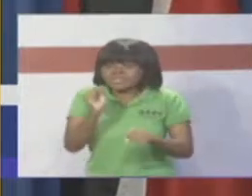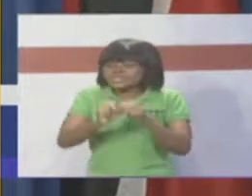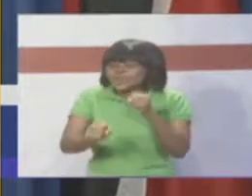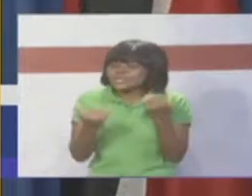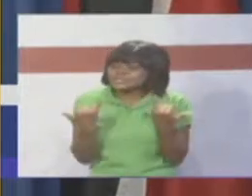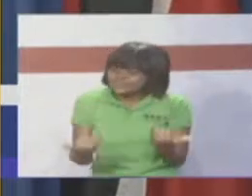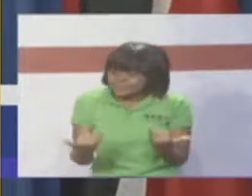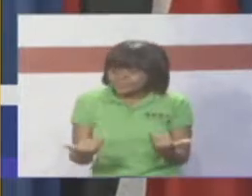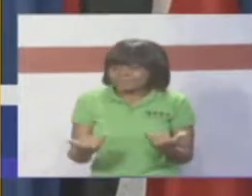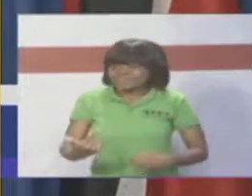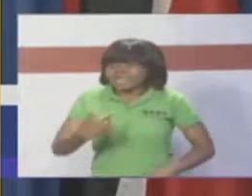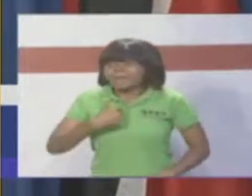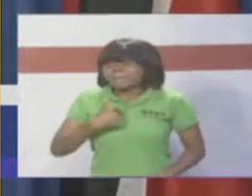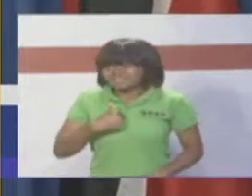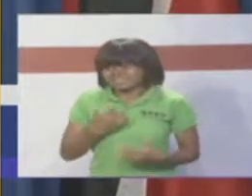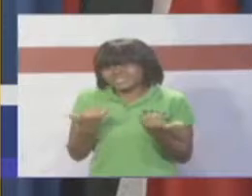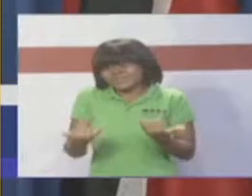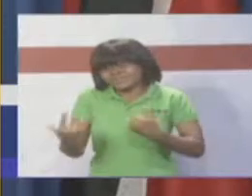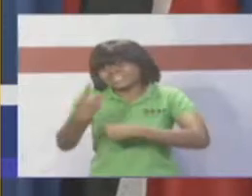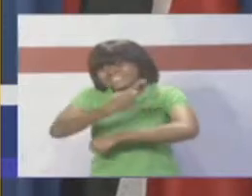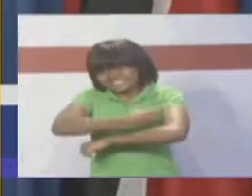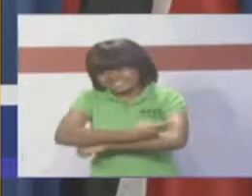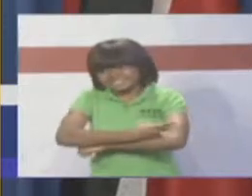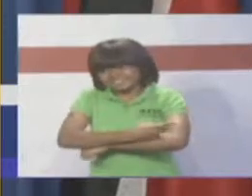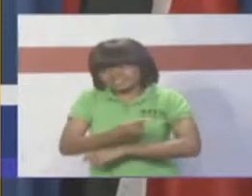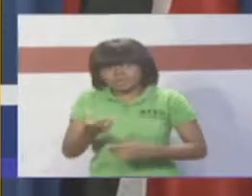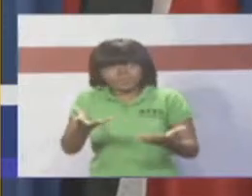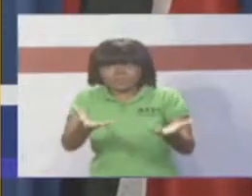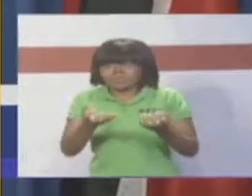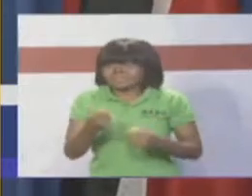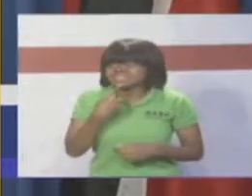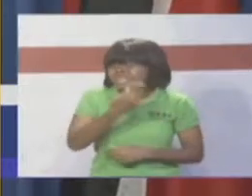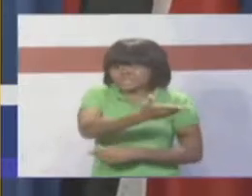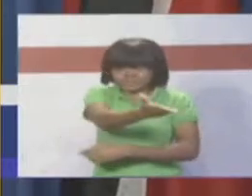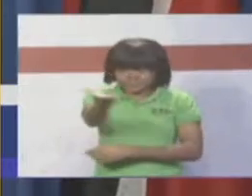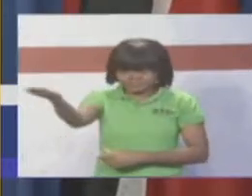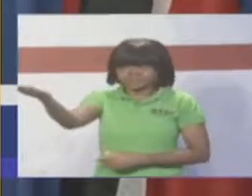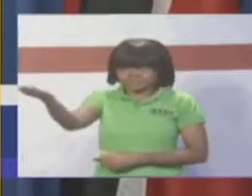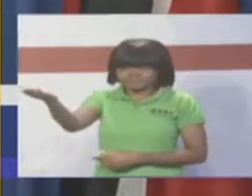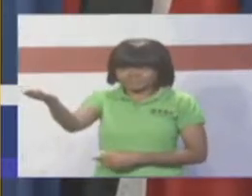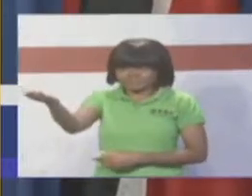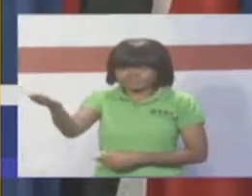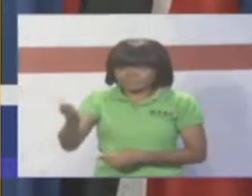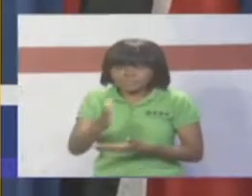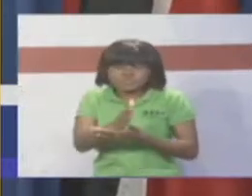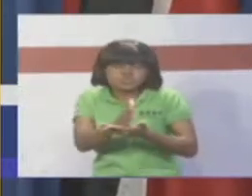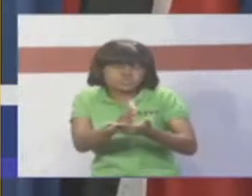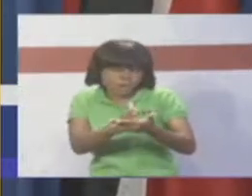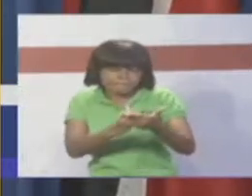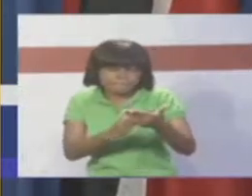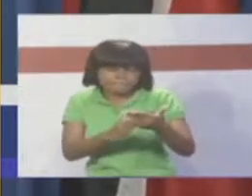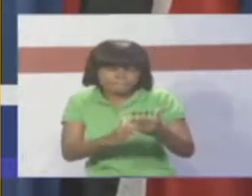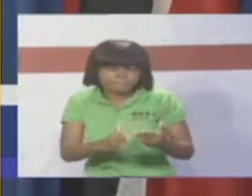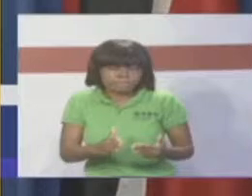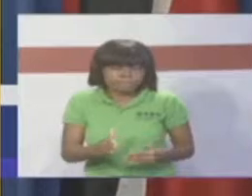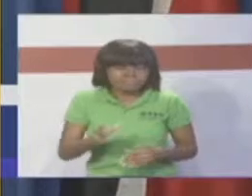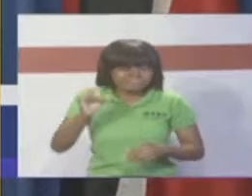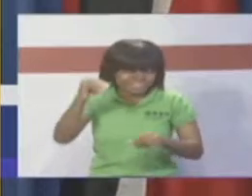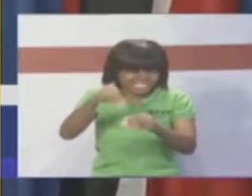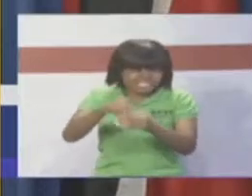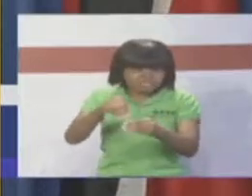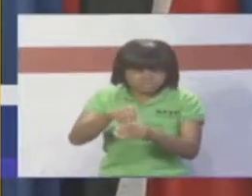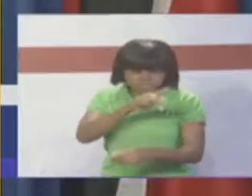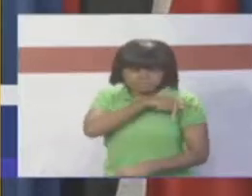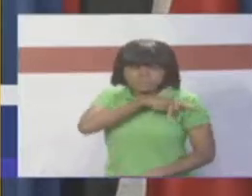behavior of some of my parliamentary colleagues, especially the leadership, who are seeking to